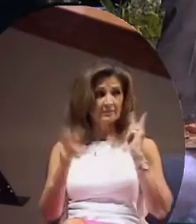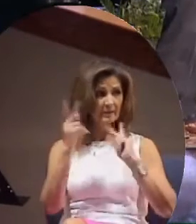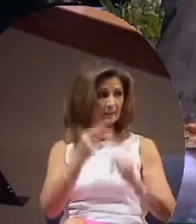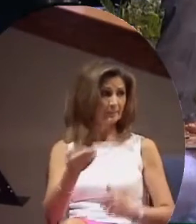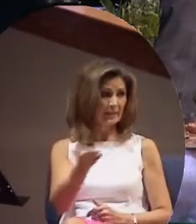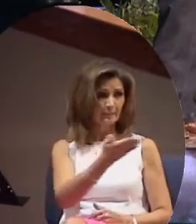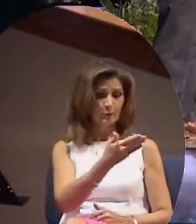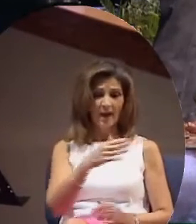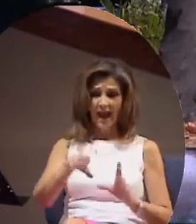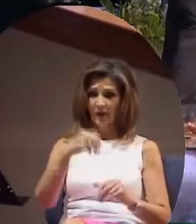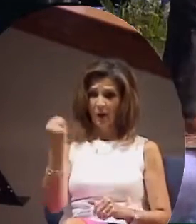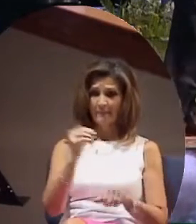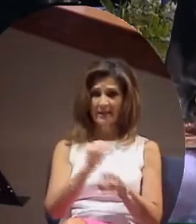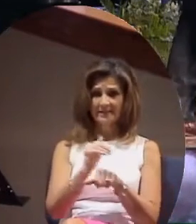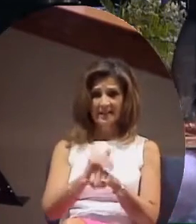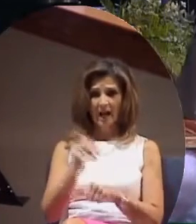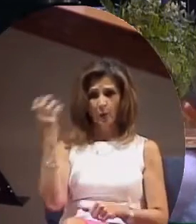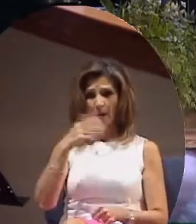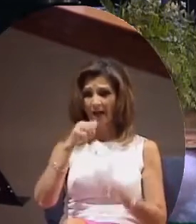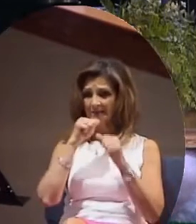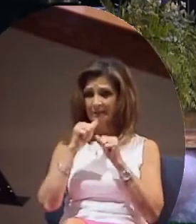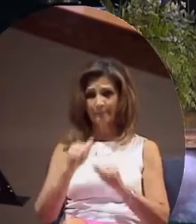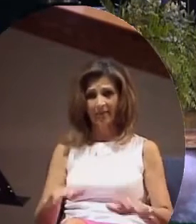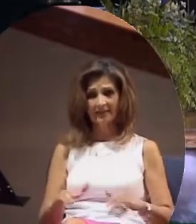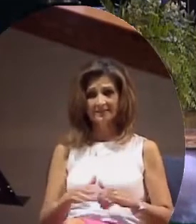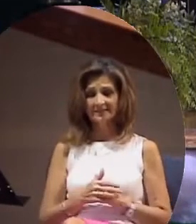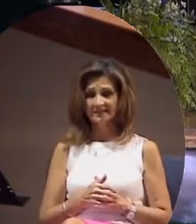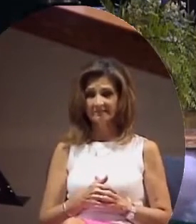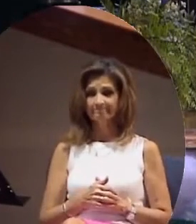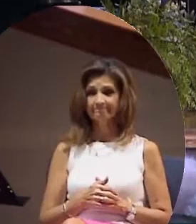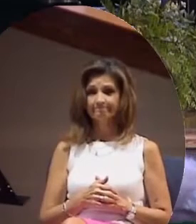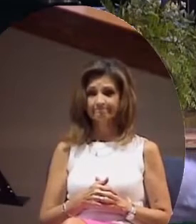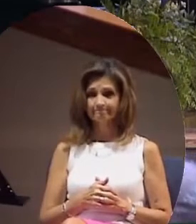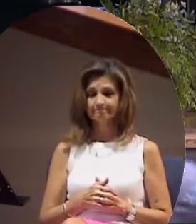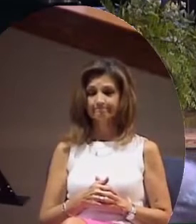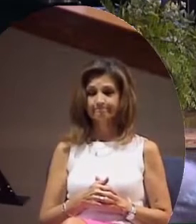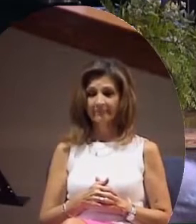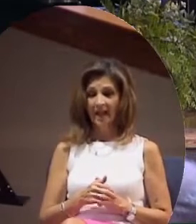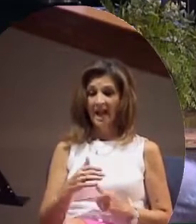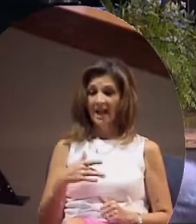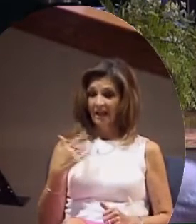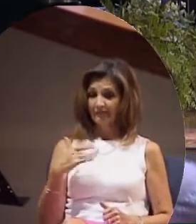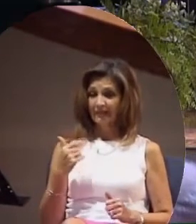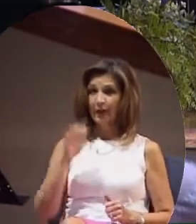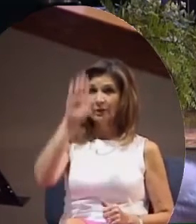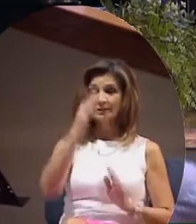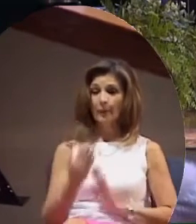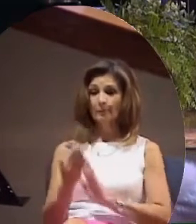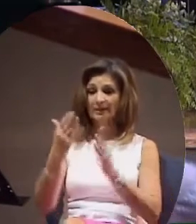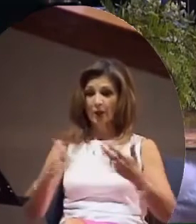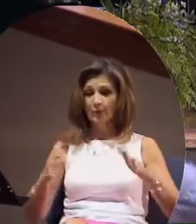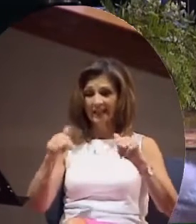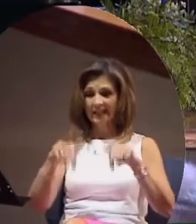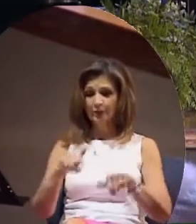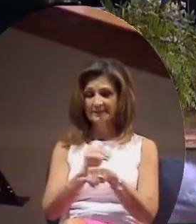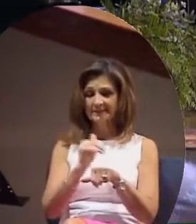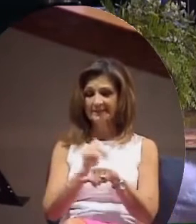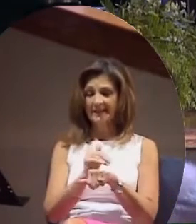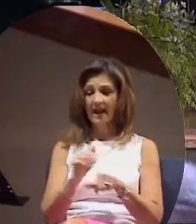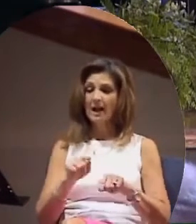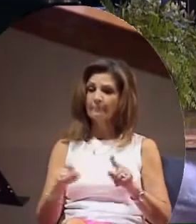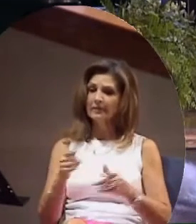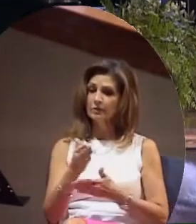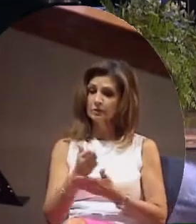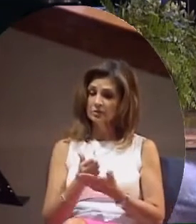out on a Monday night, what a blessing. Amen. That's why we felt His presence already here tonight. Amen. But